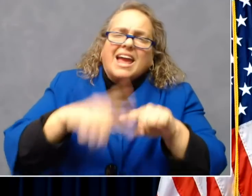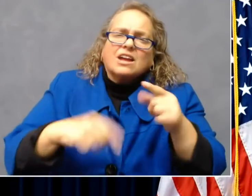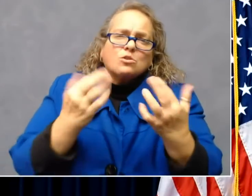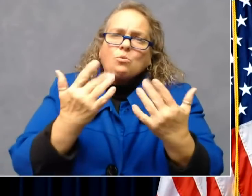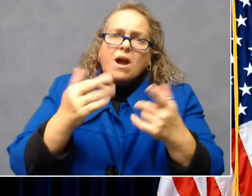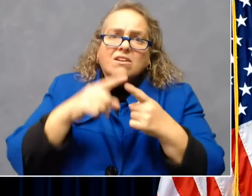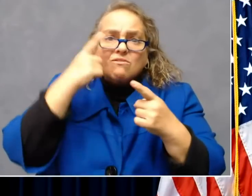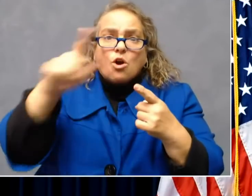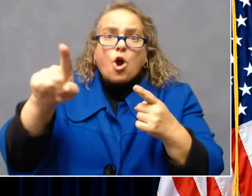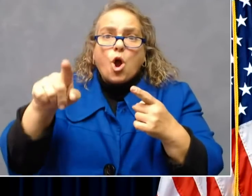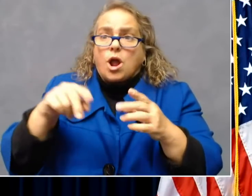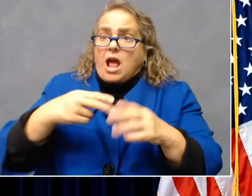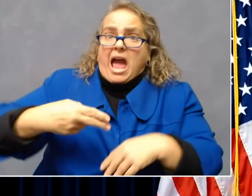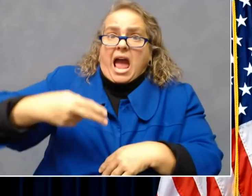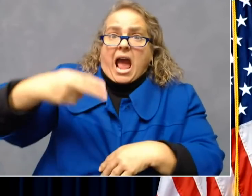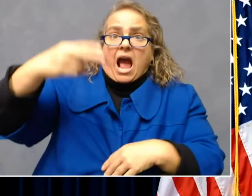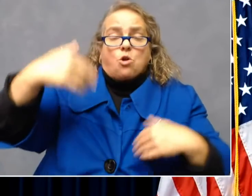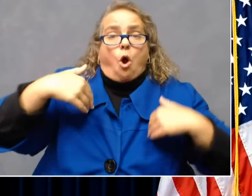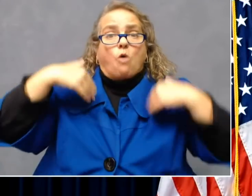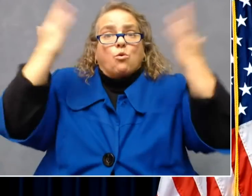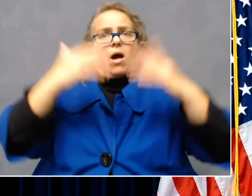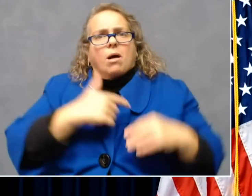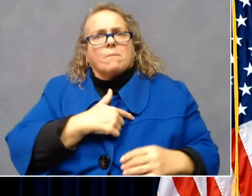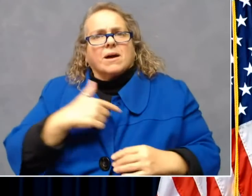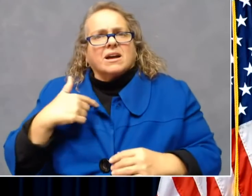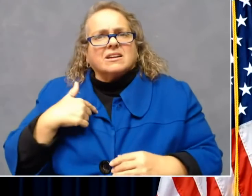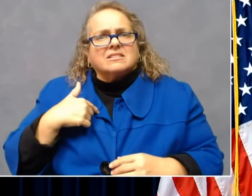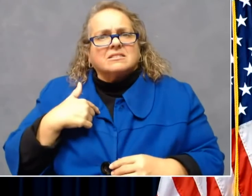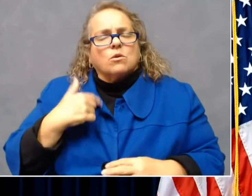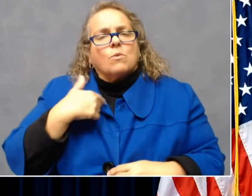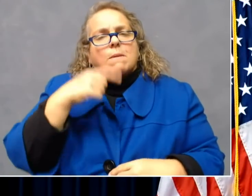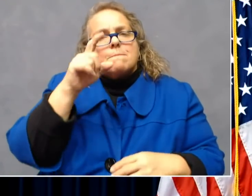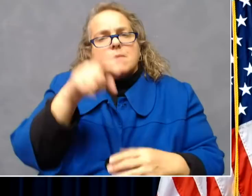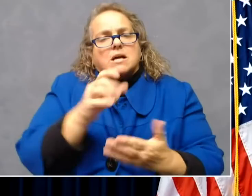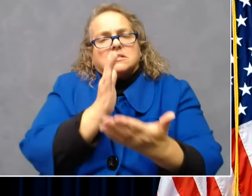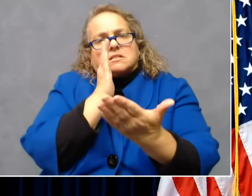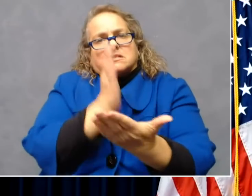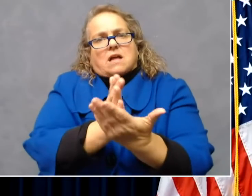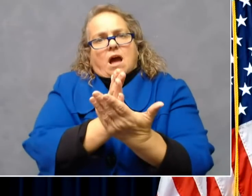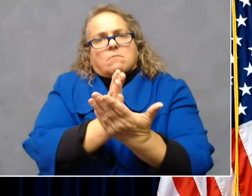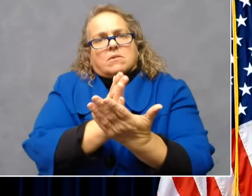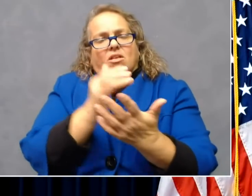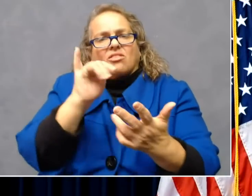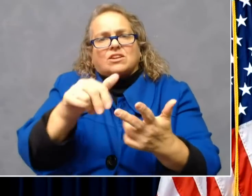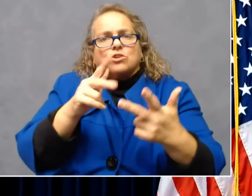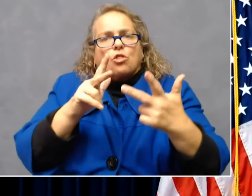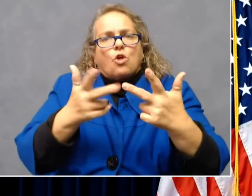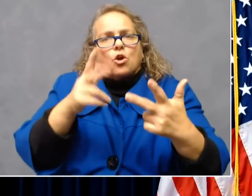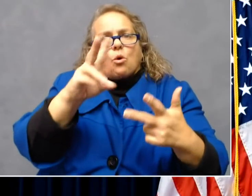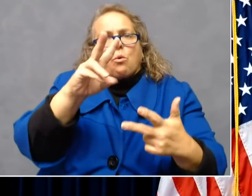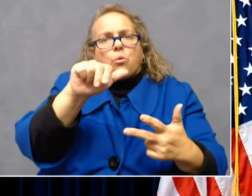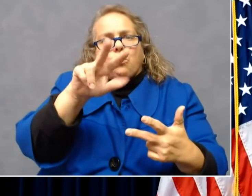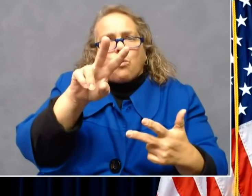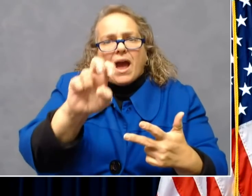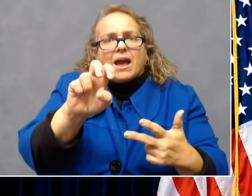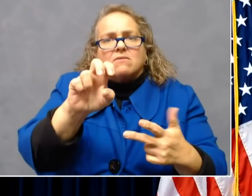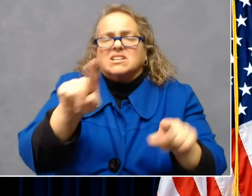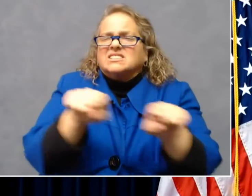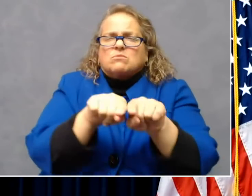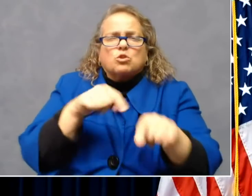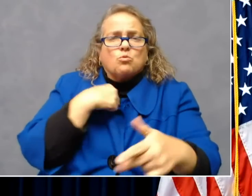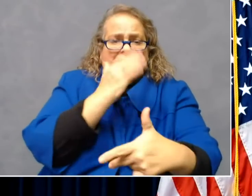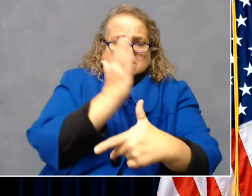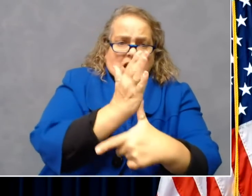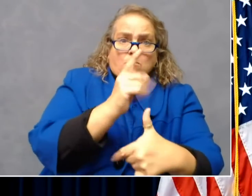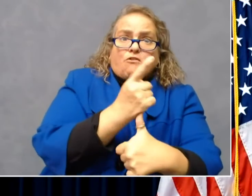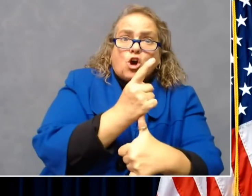third wave just like we stopped the first 2, to not surrender and accept unacceptable